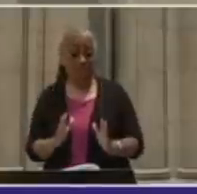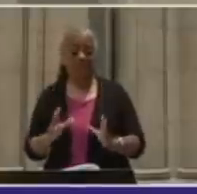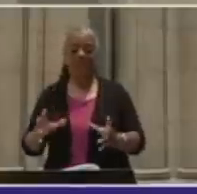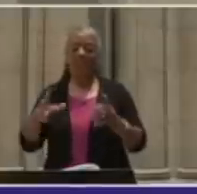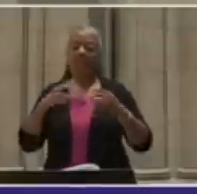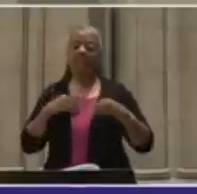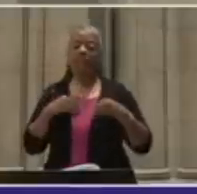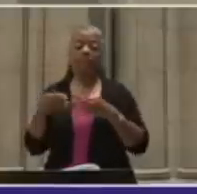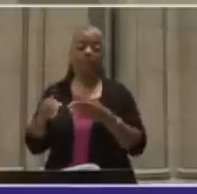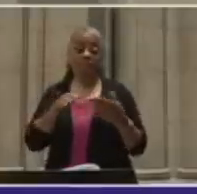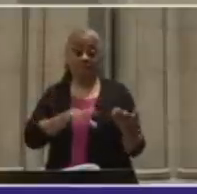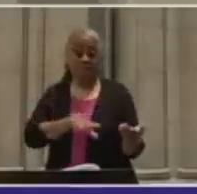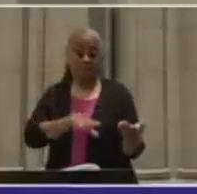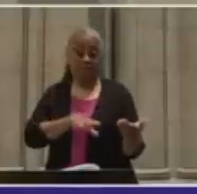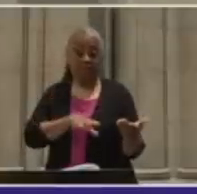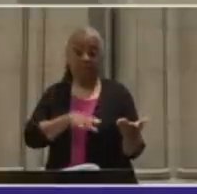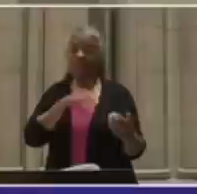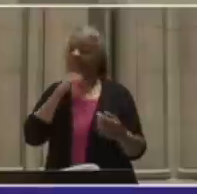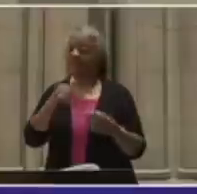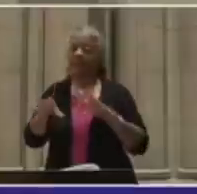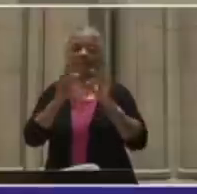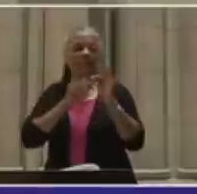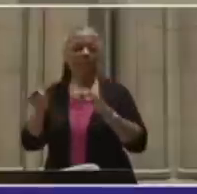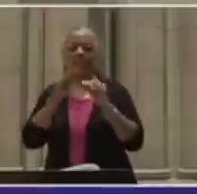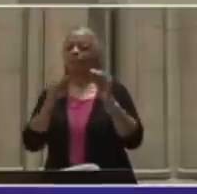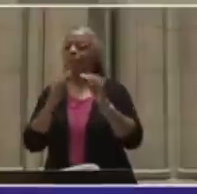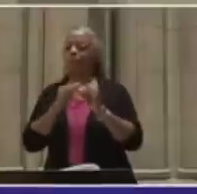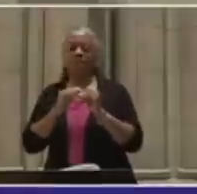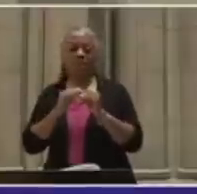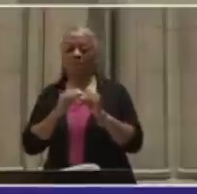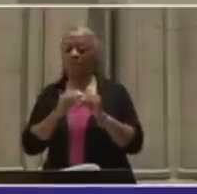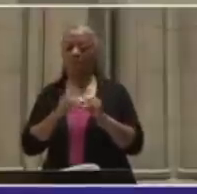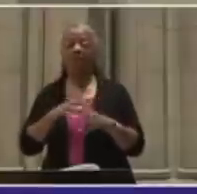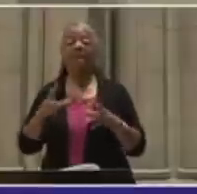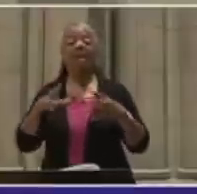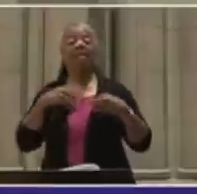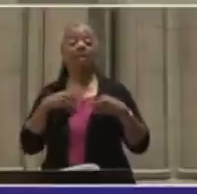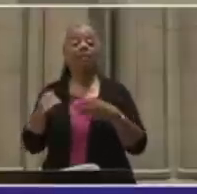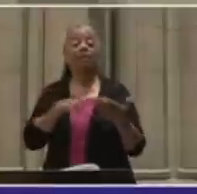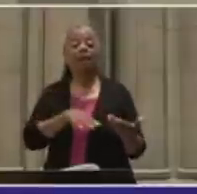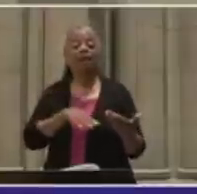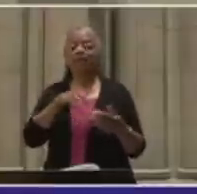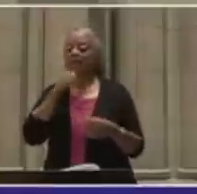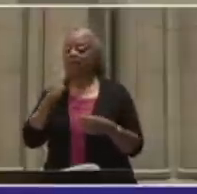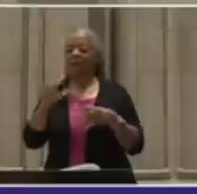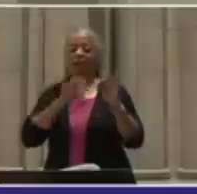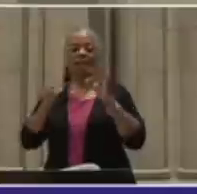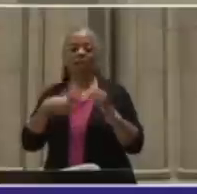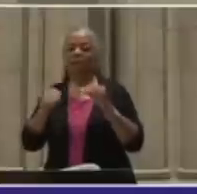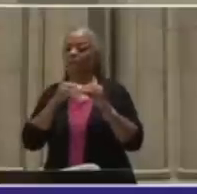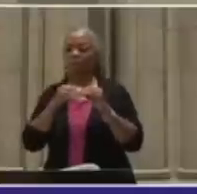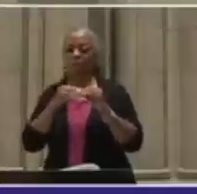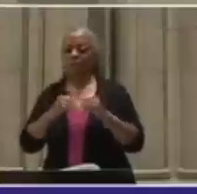Accepting death is not an option anymore. Accepting death is not an option